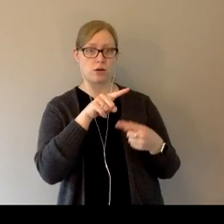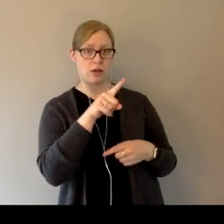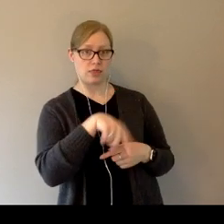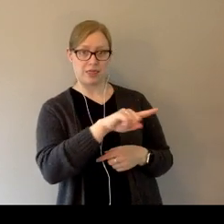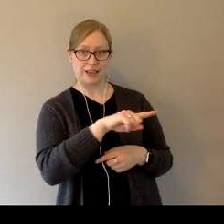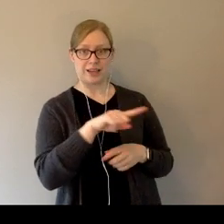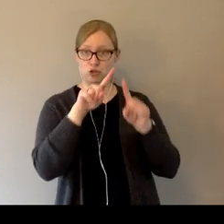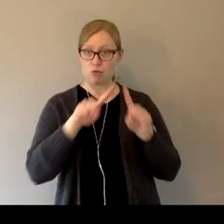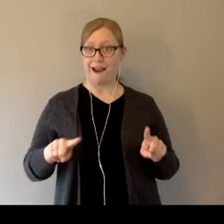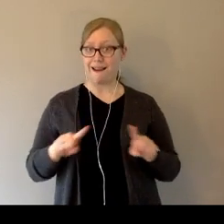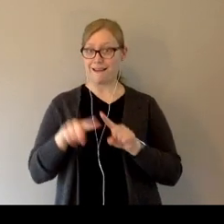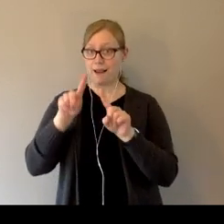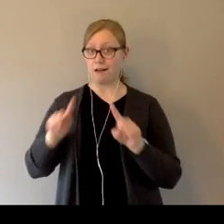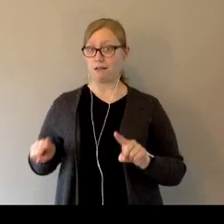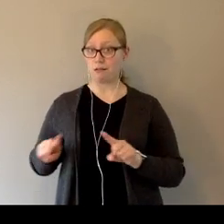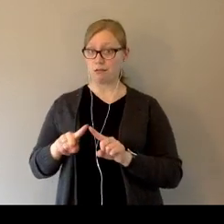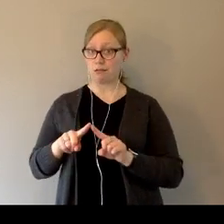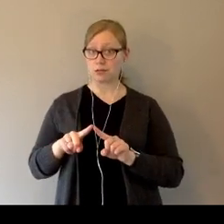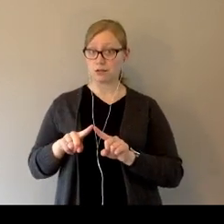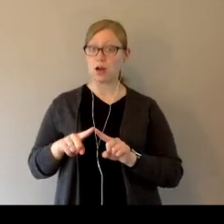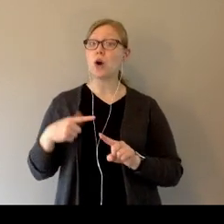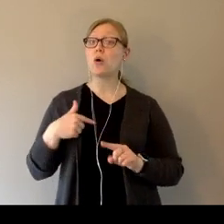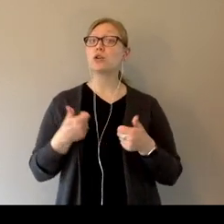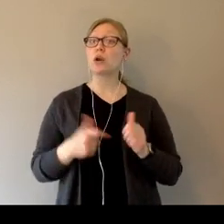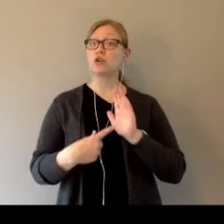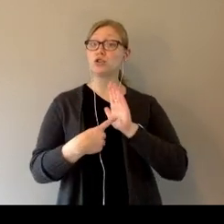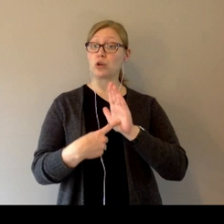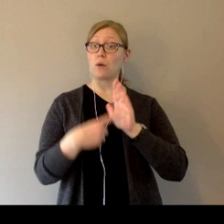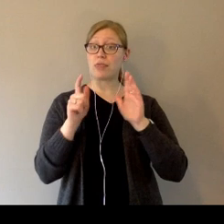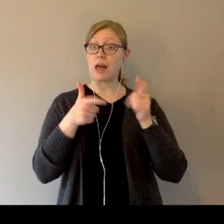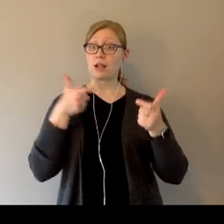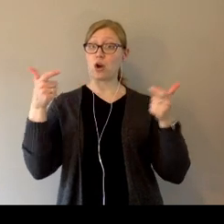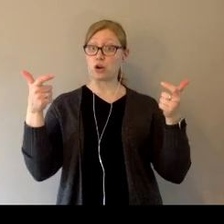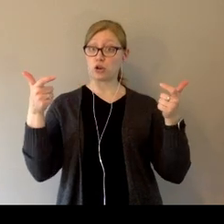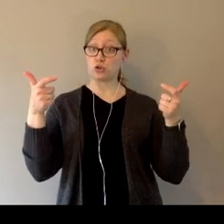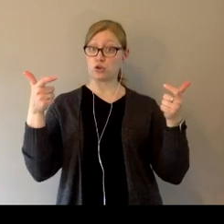to show that that larger triangle, this triangle